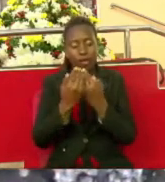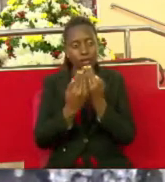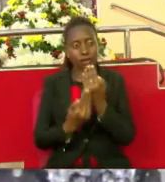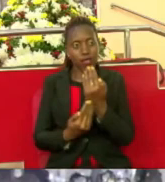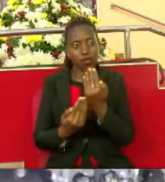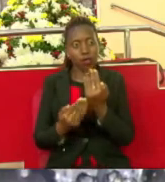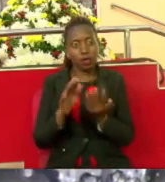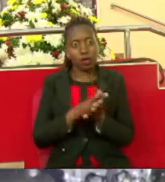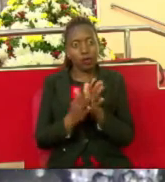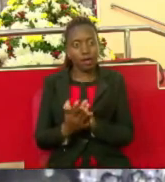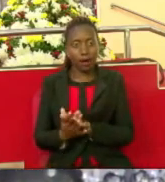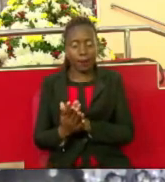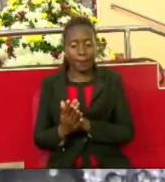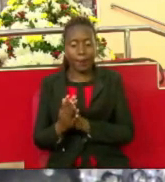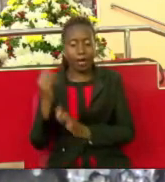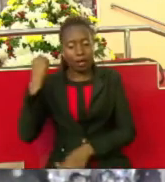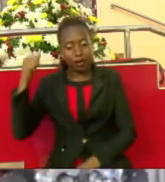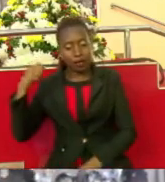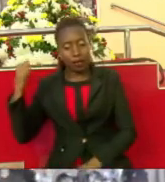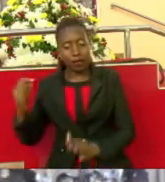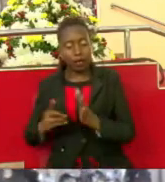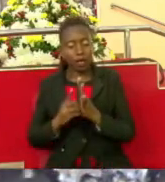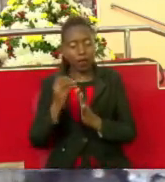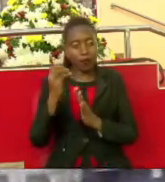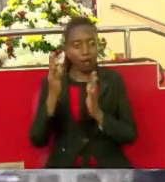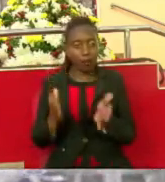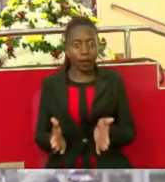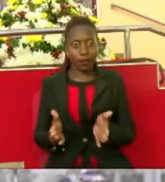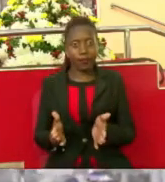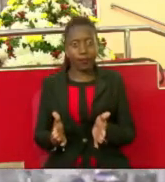He was the one heading my department for game development.